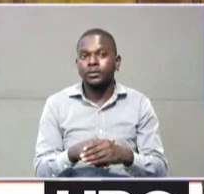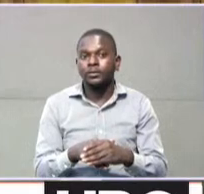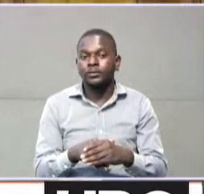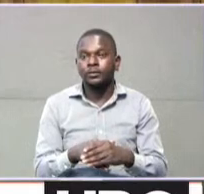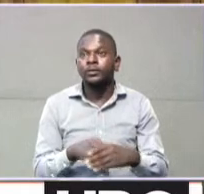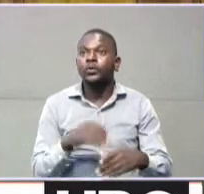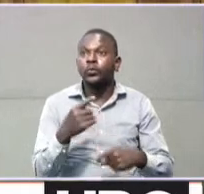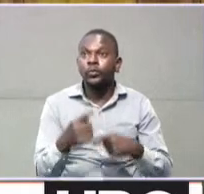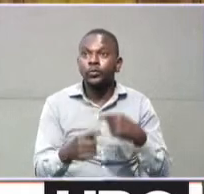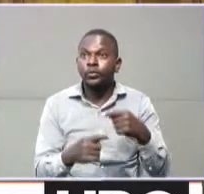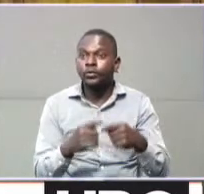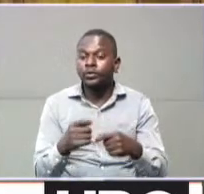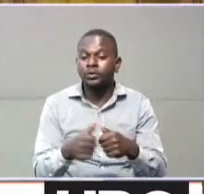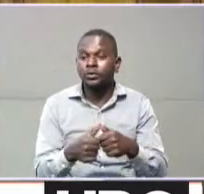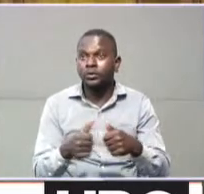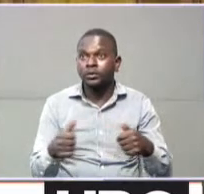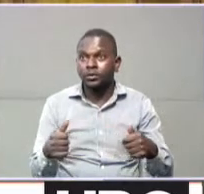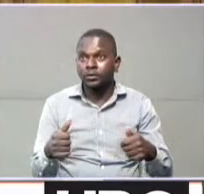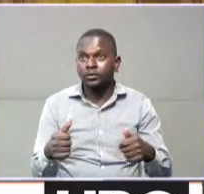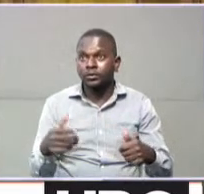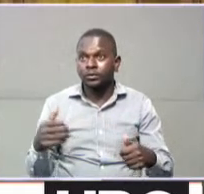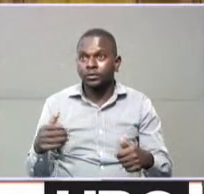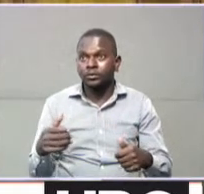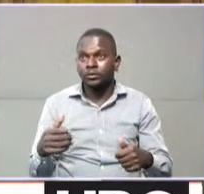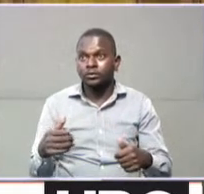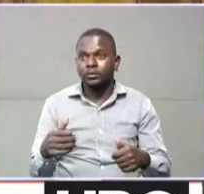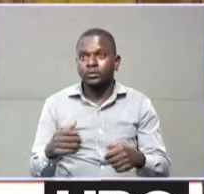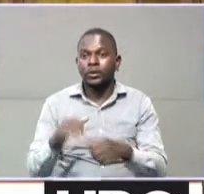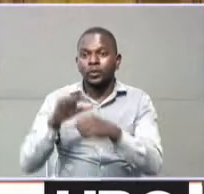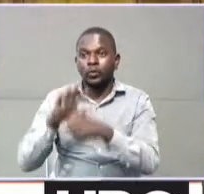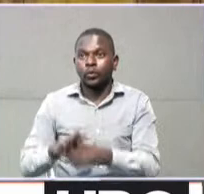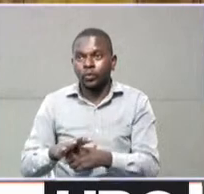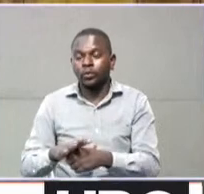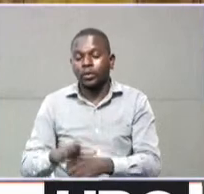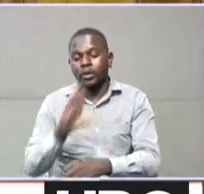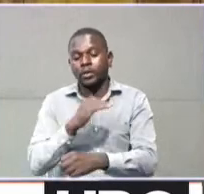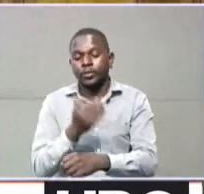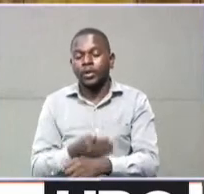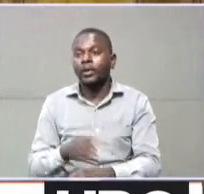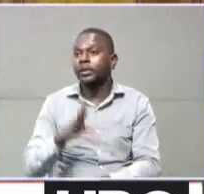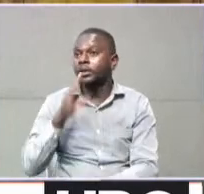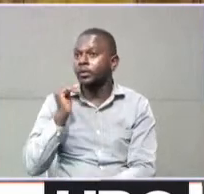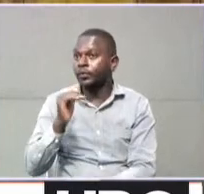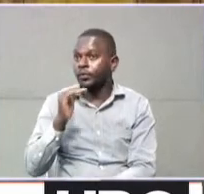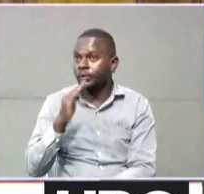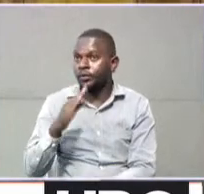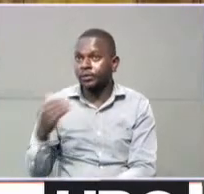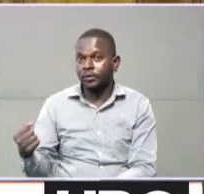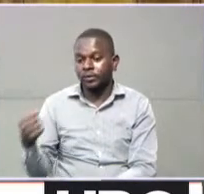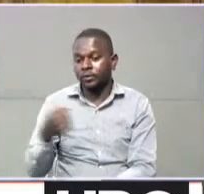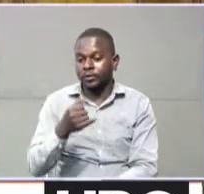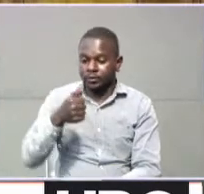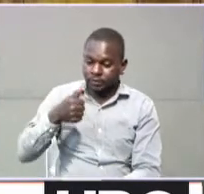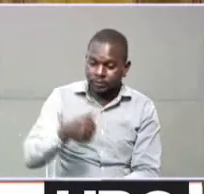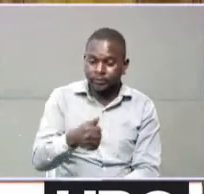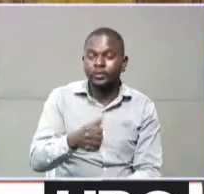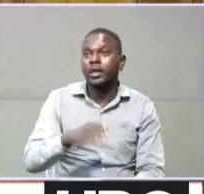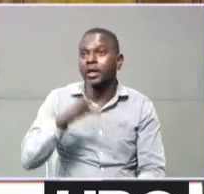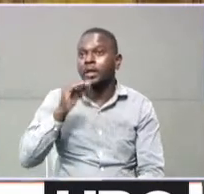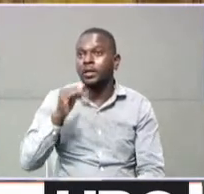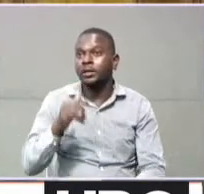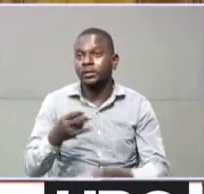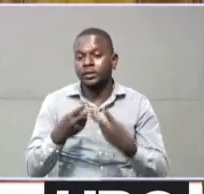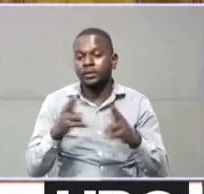is proceeding well by usapping the powers of the speaker and they appoint himself a speaker and he